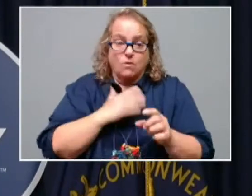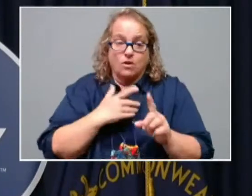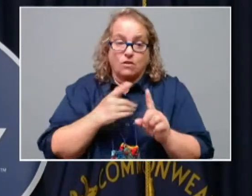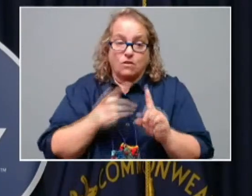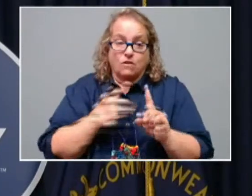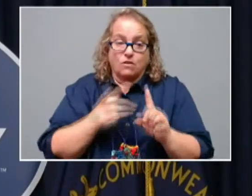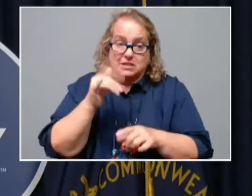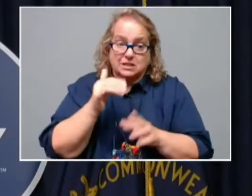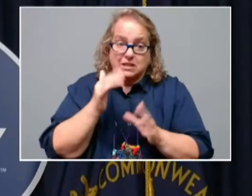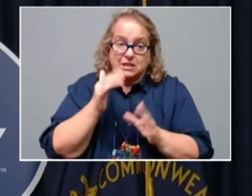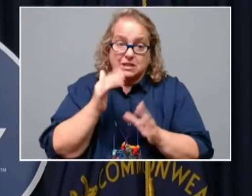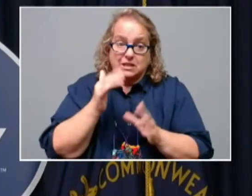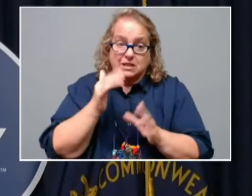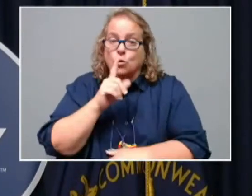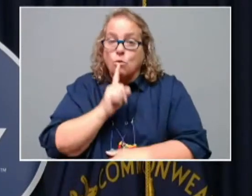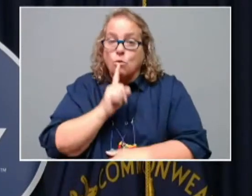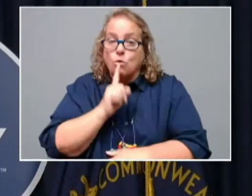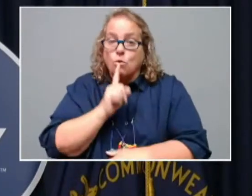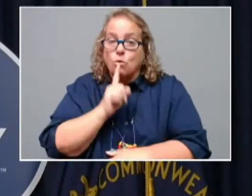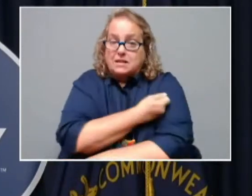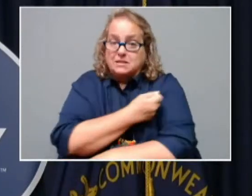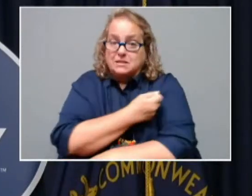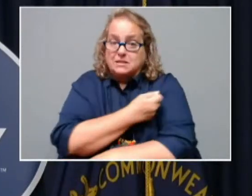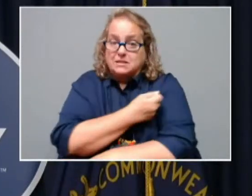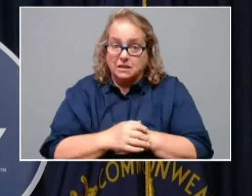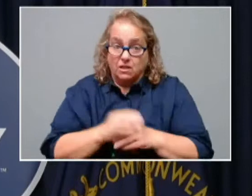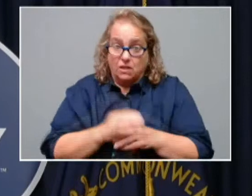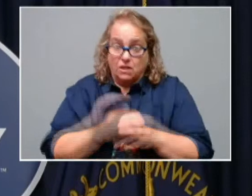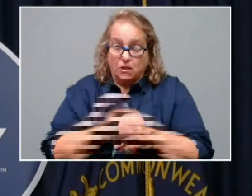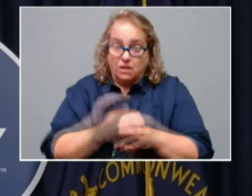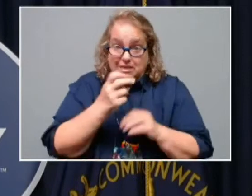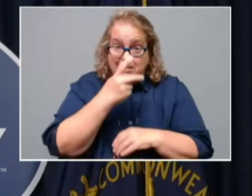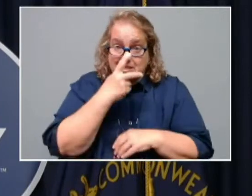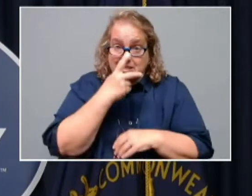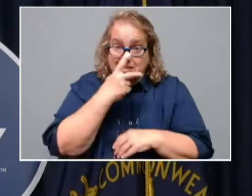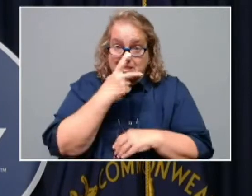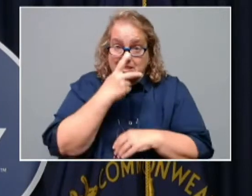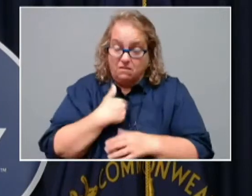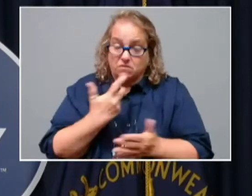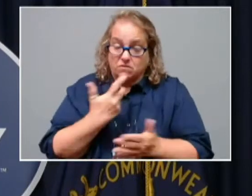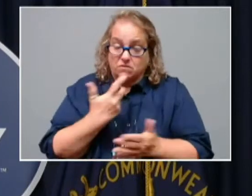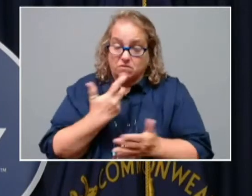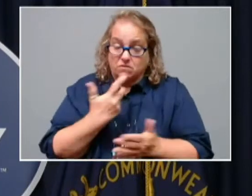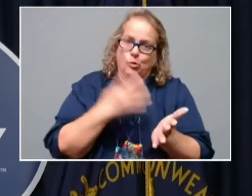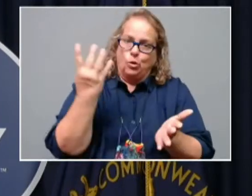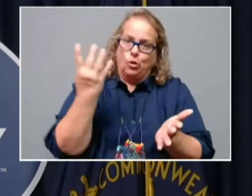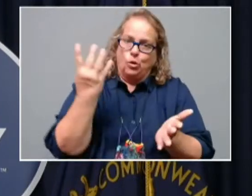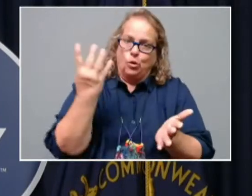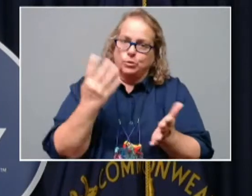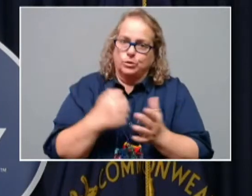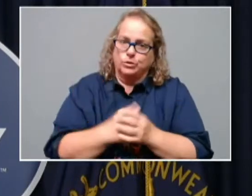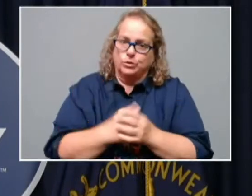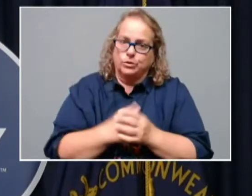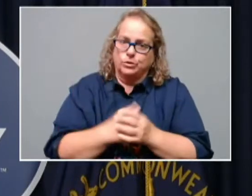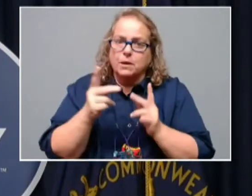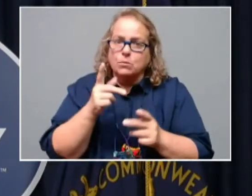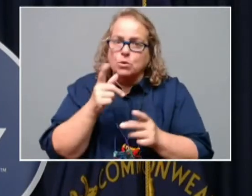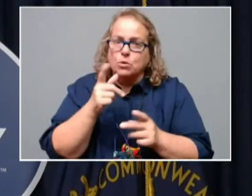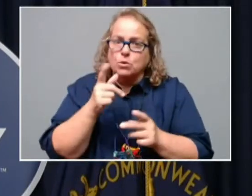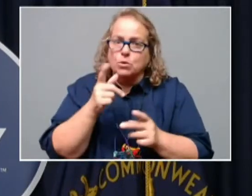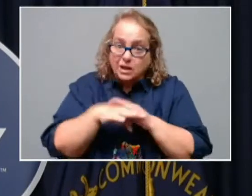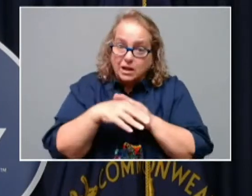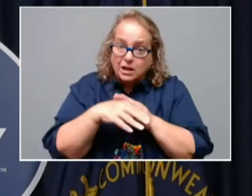vaccinated. Numbers that he's seeing have quadrupled. People who are coming in are younger and